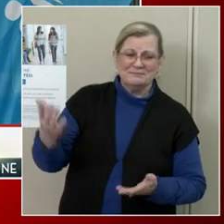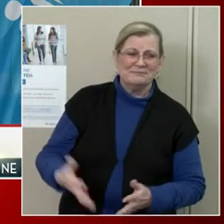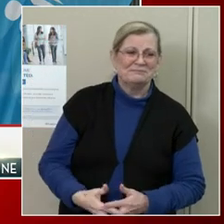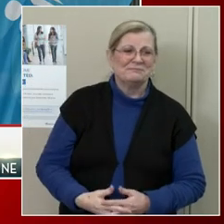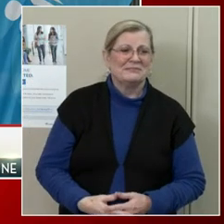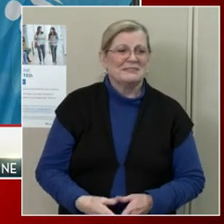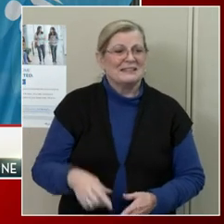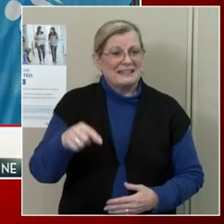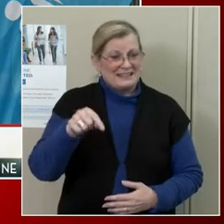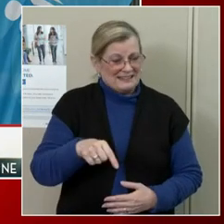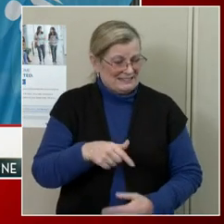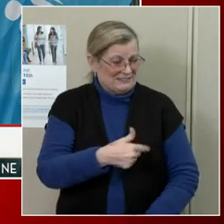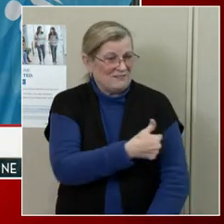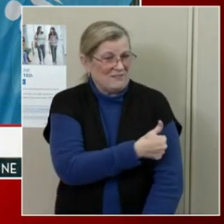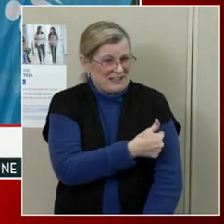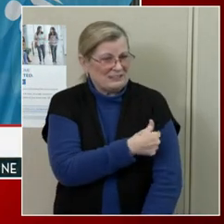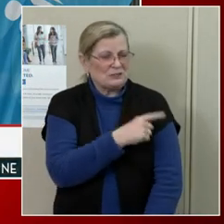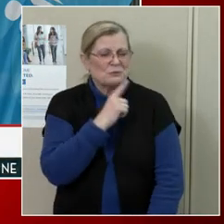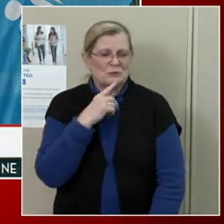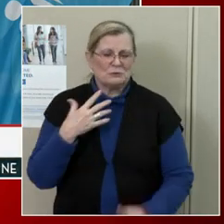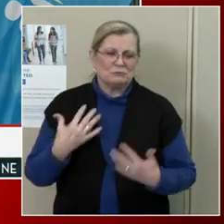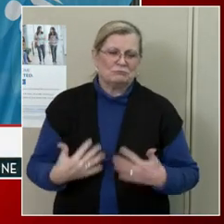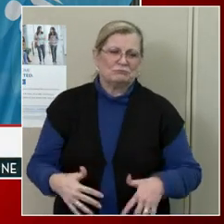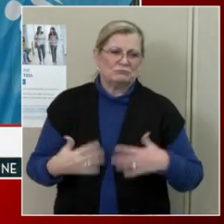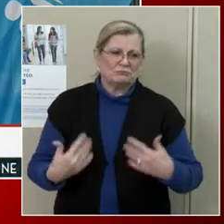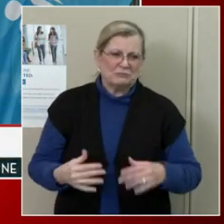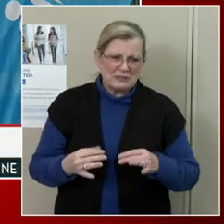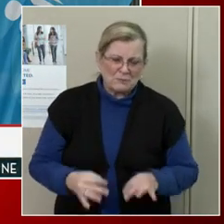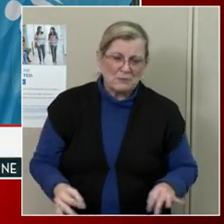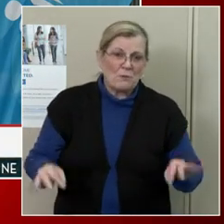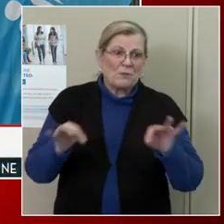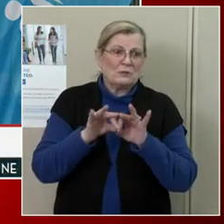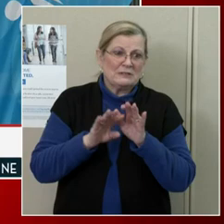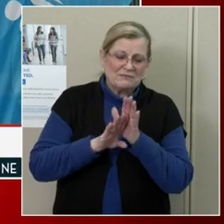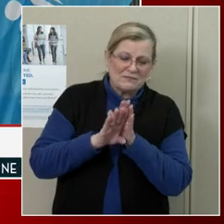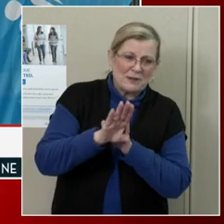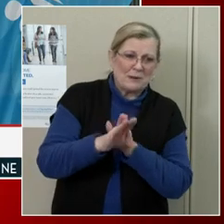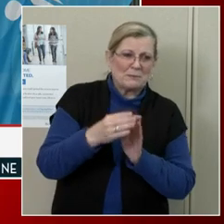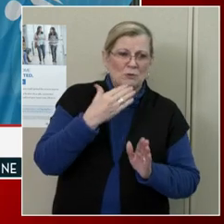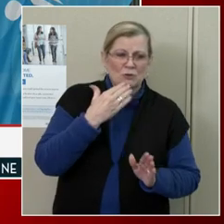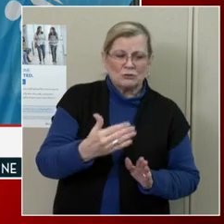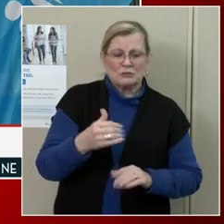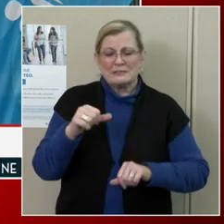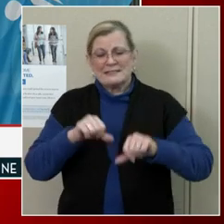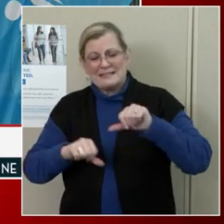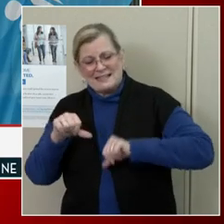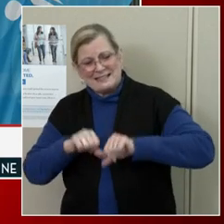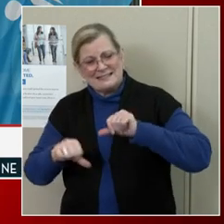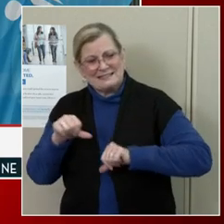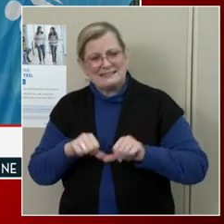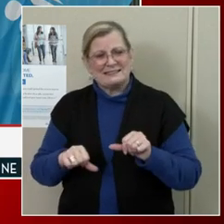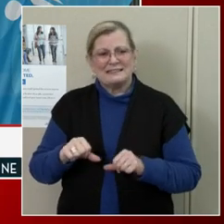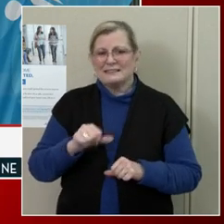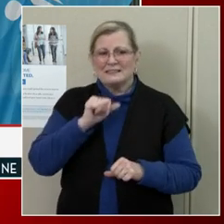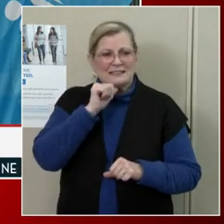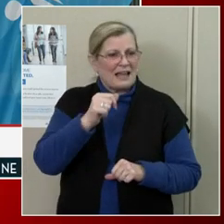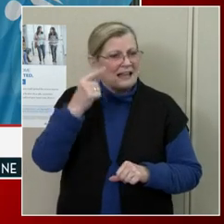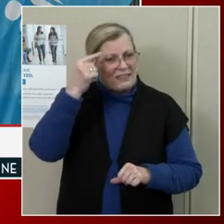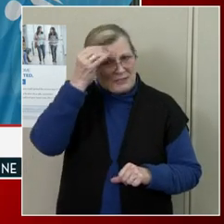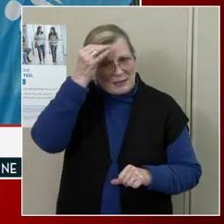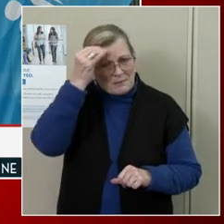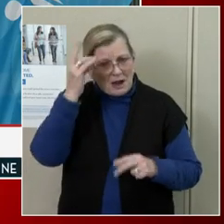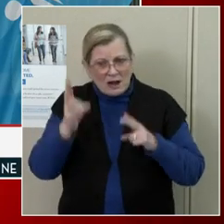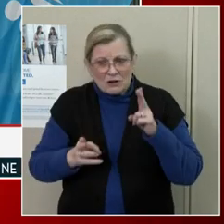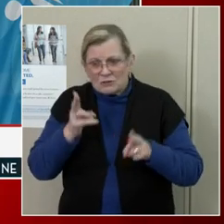that the vaccine was developed following science. Speed did not sacrifice science. We must